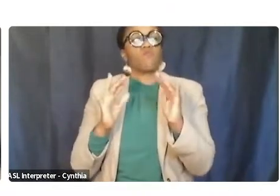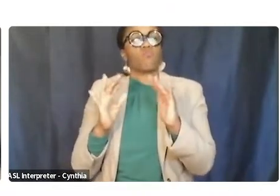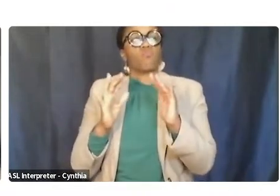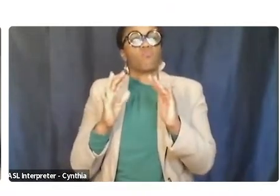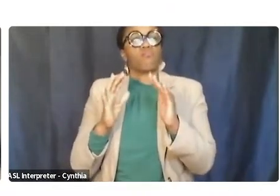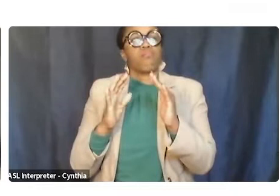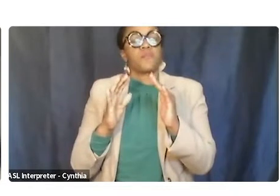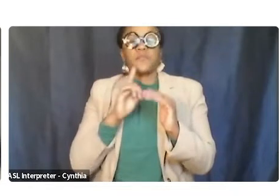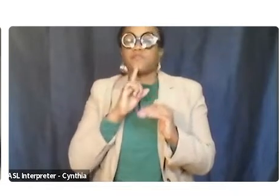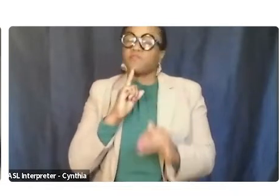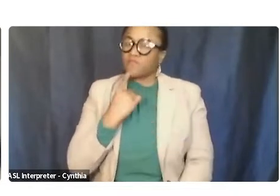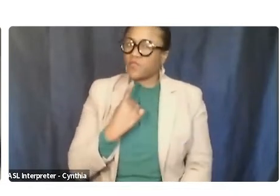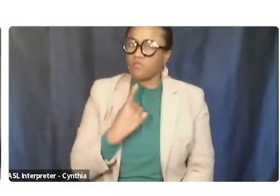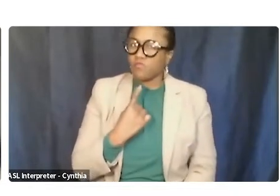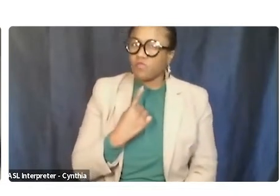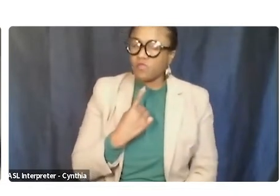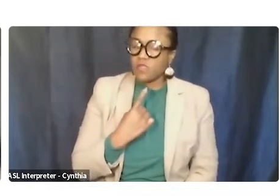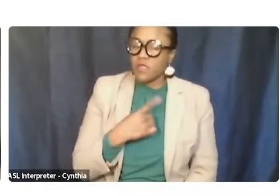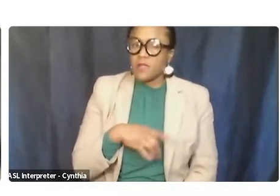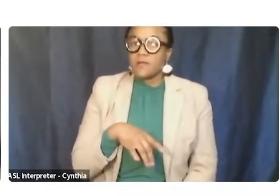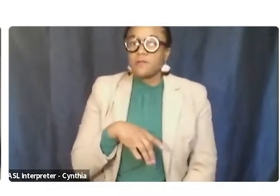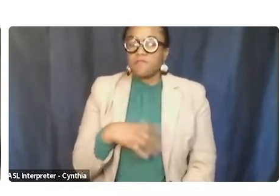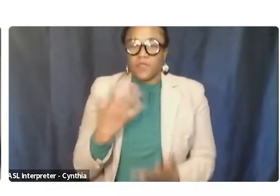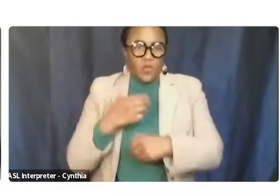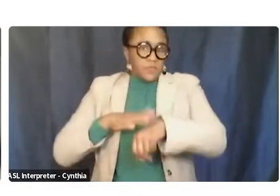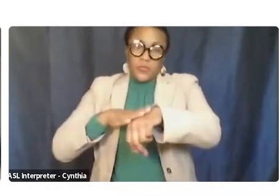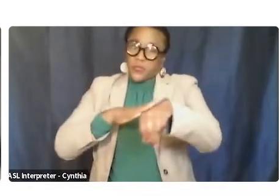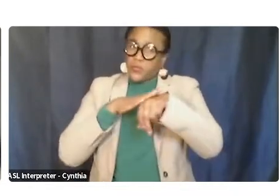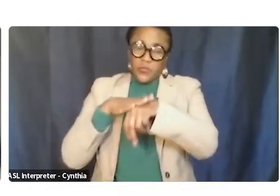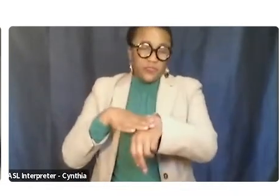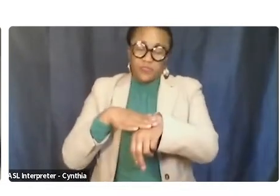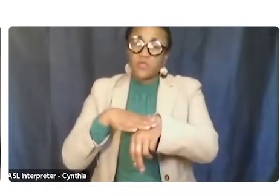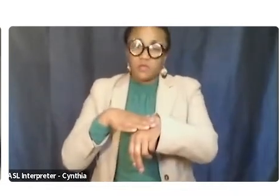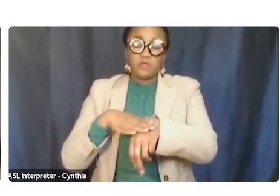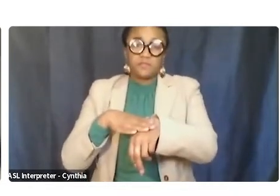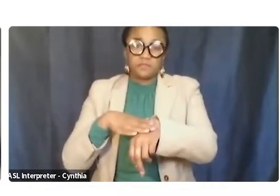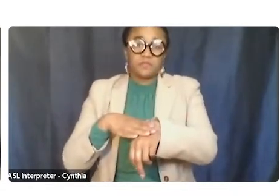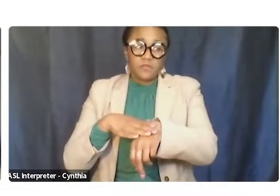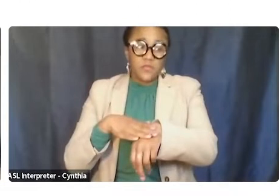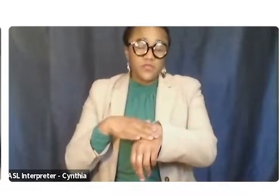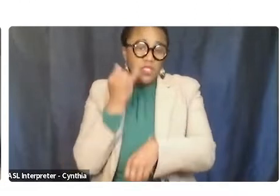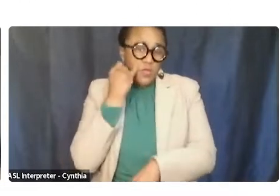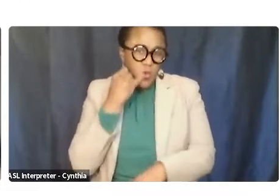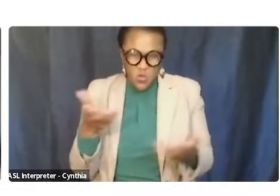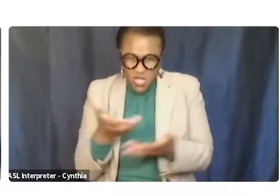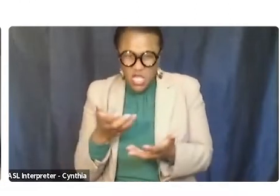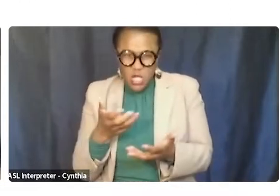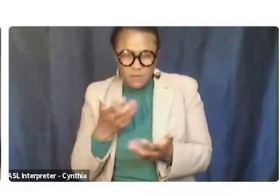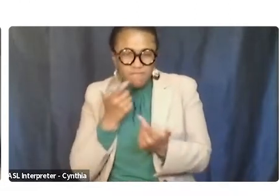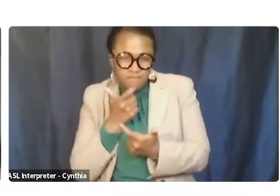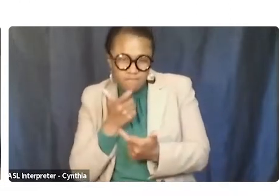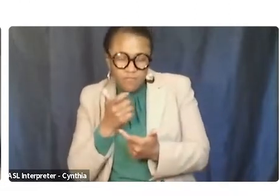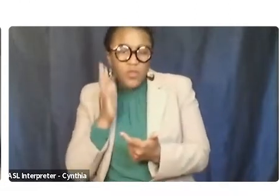very grave. And I just want to warn anybody that is on this presentation, we will be